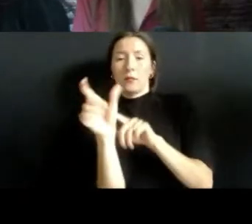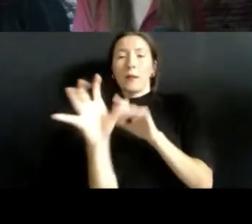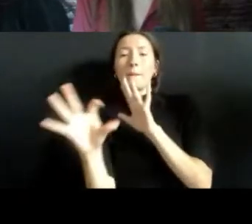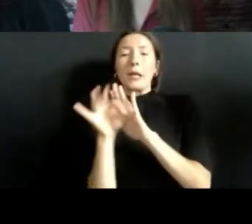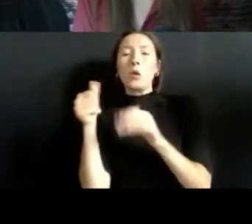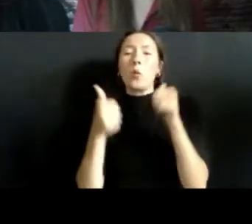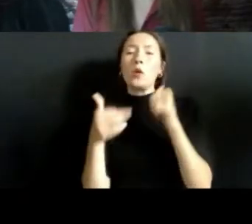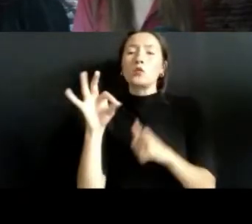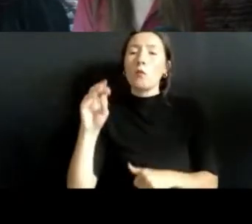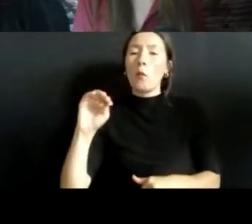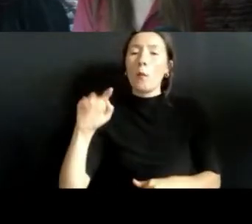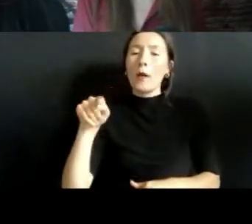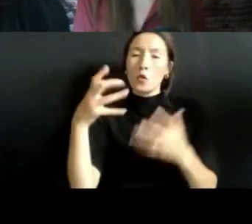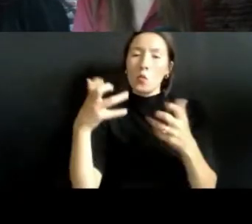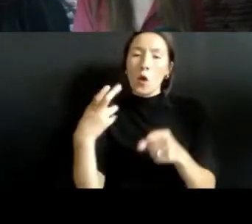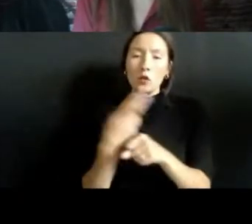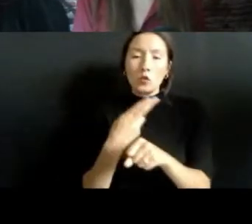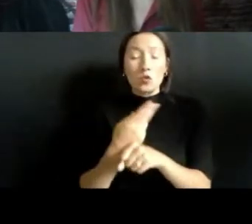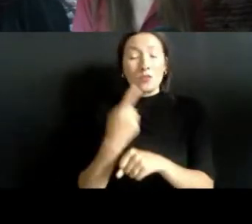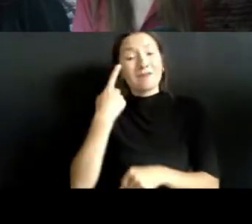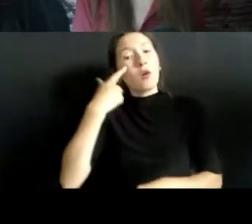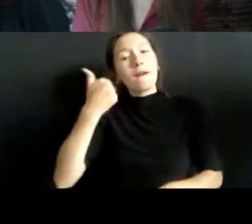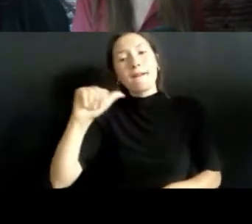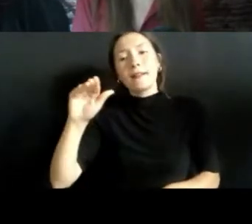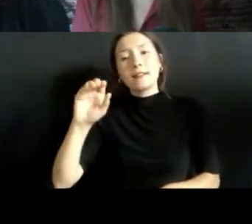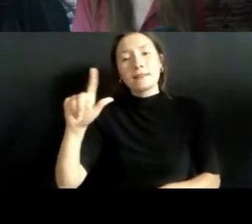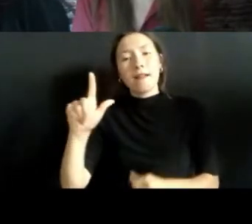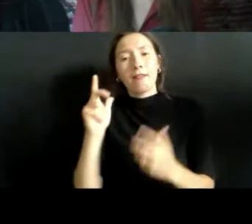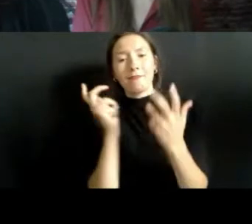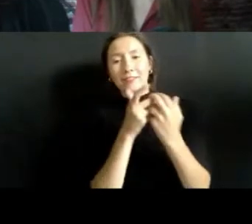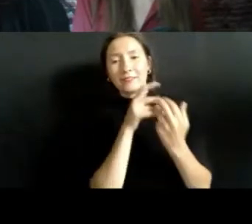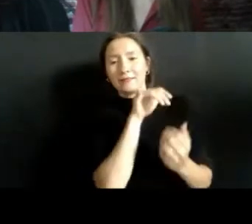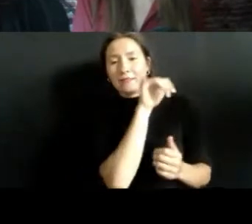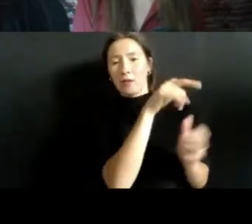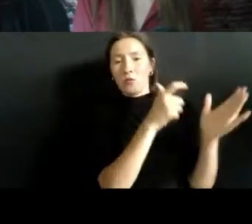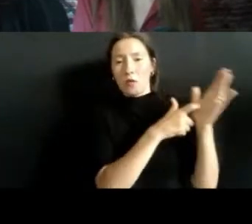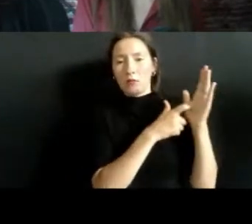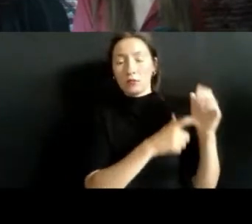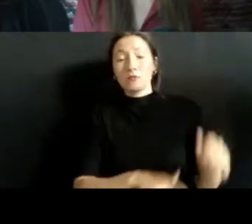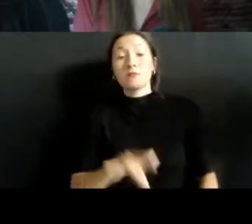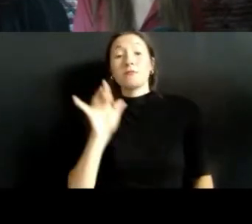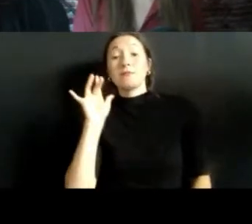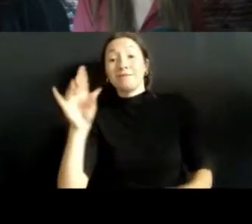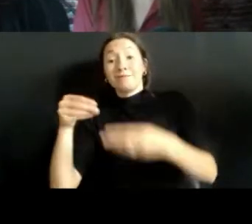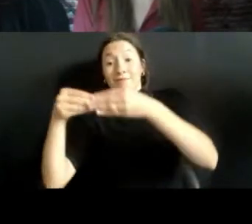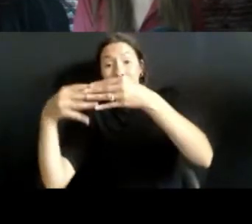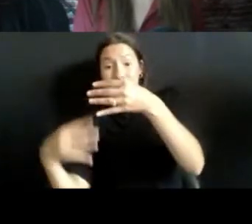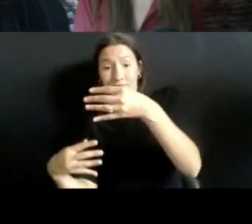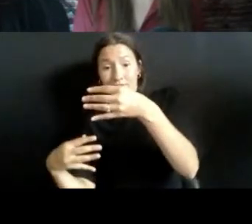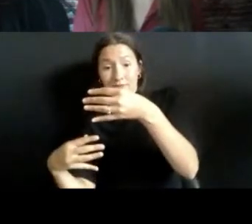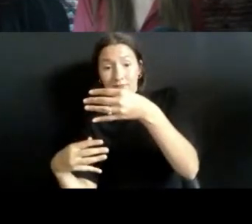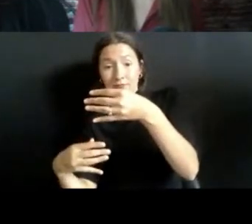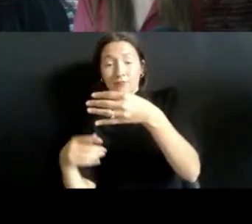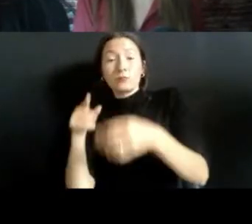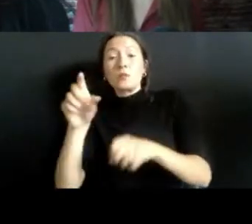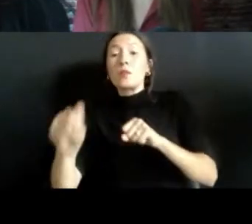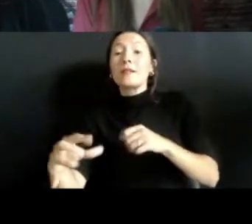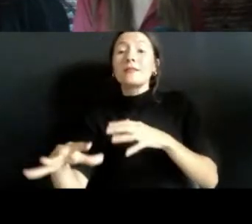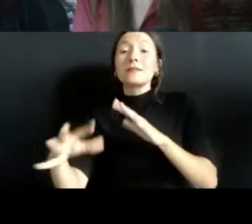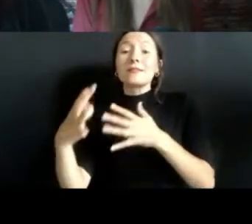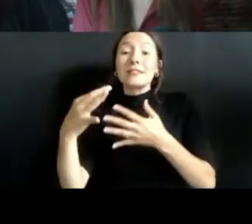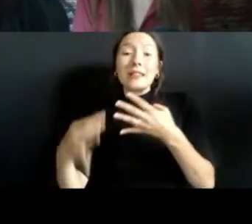any cell meeting that criteria. To do that, click the drop-down menu, where you can either select one of the